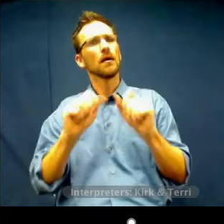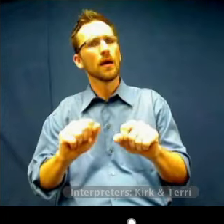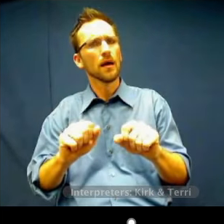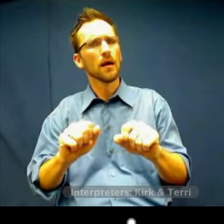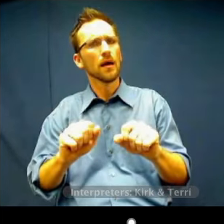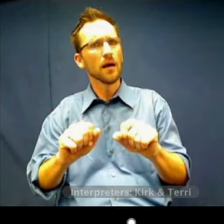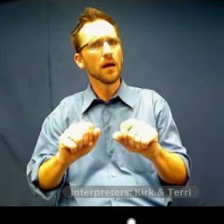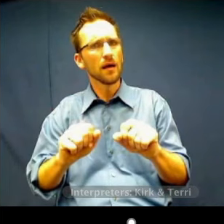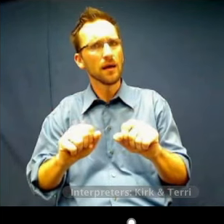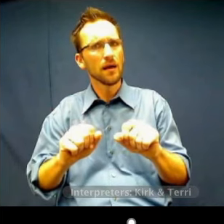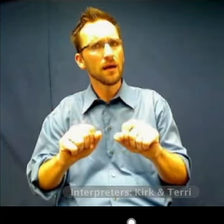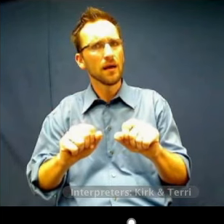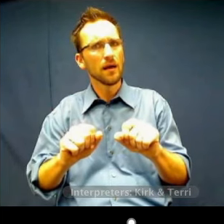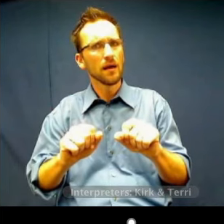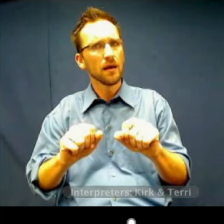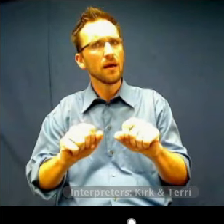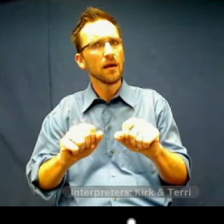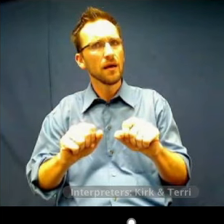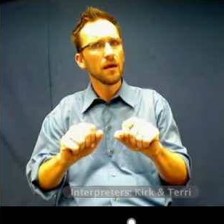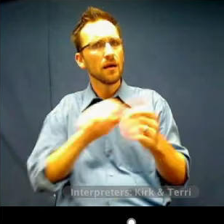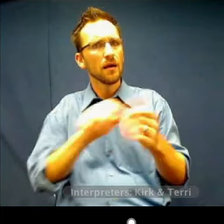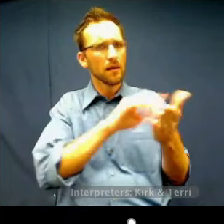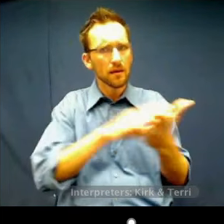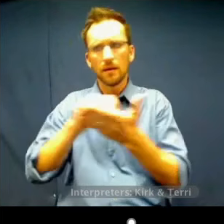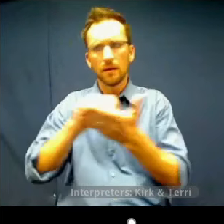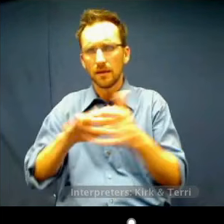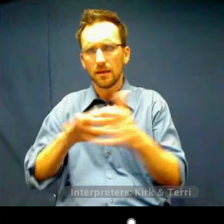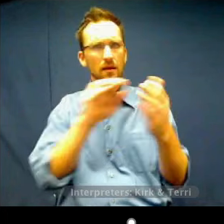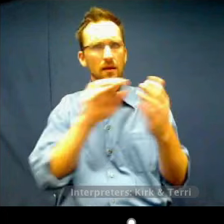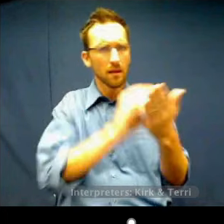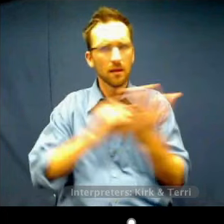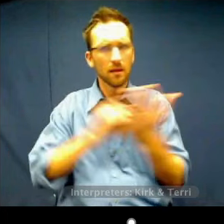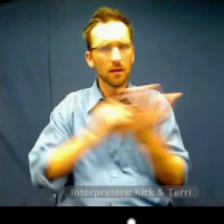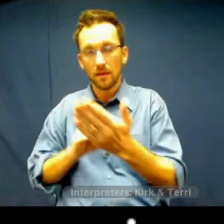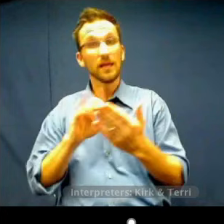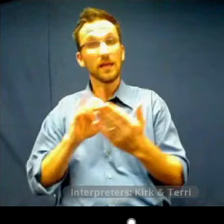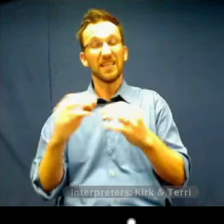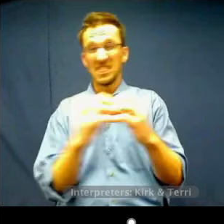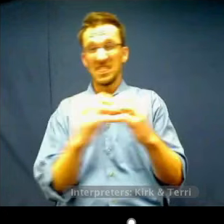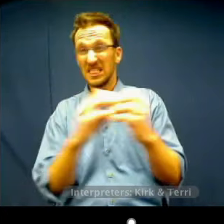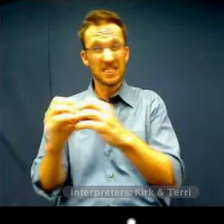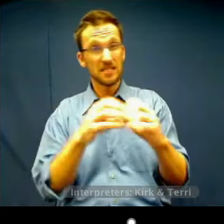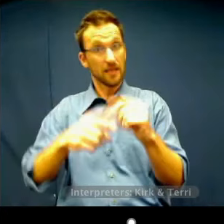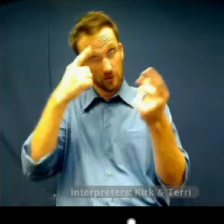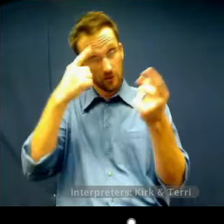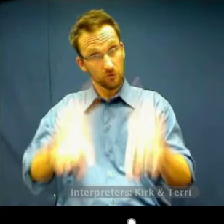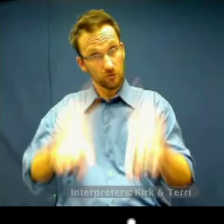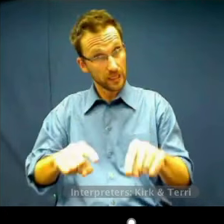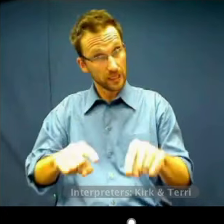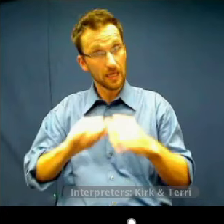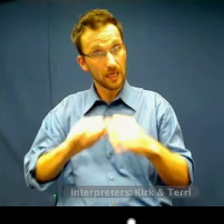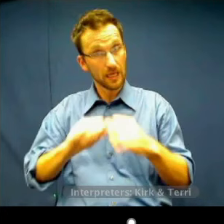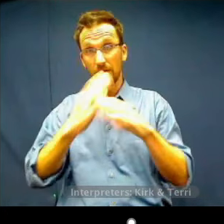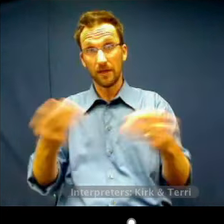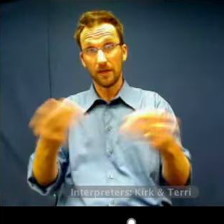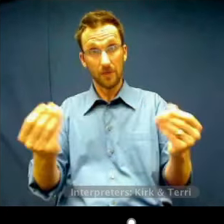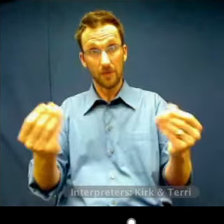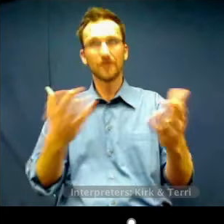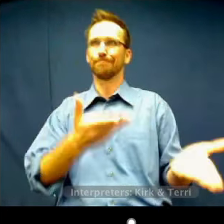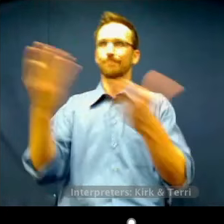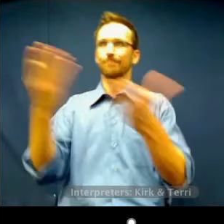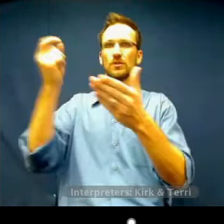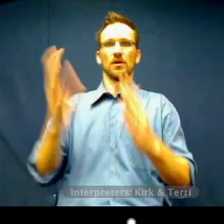And if you can't agree on what to do with your property, then the court's going to decide for you. And